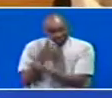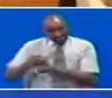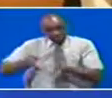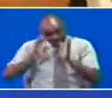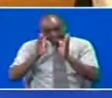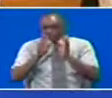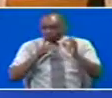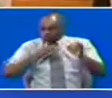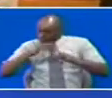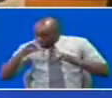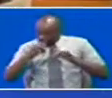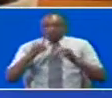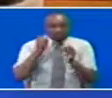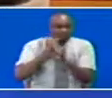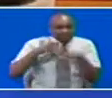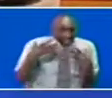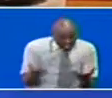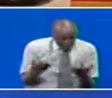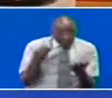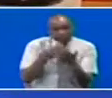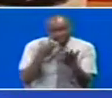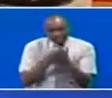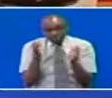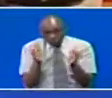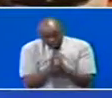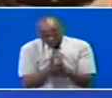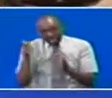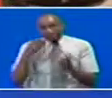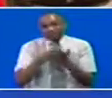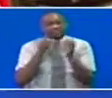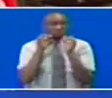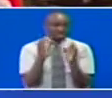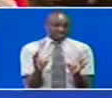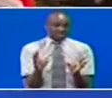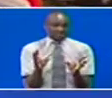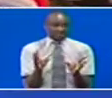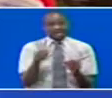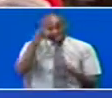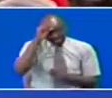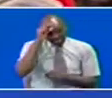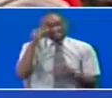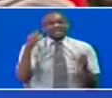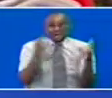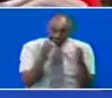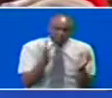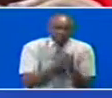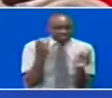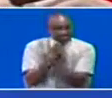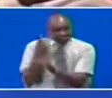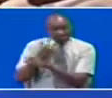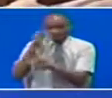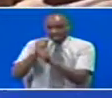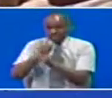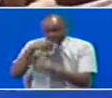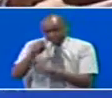measure performance that incorporates both financial and non-financial factors. Governments, companies, and several other